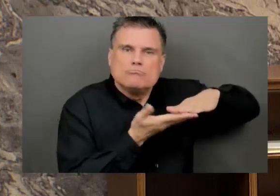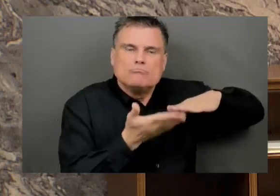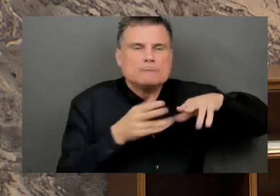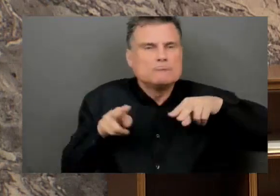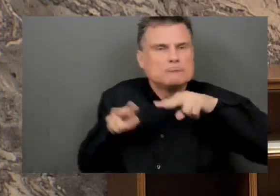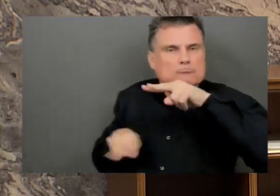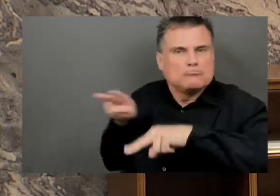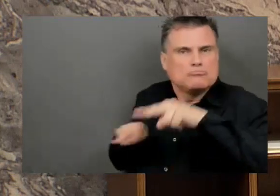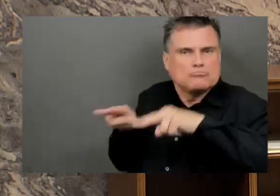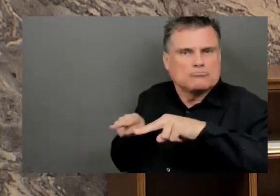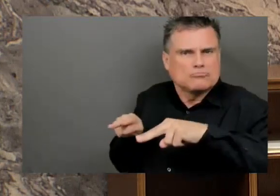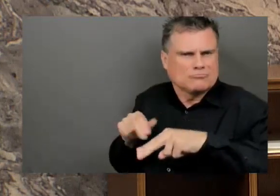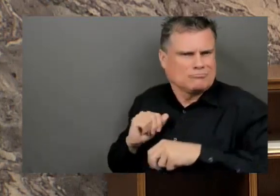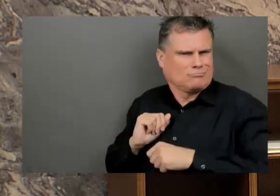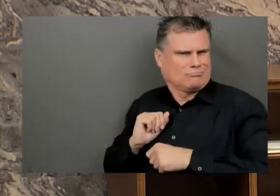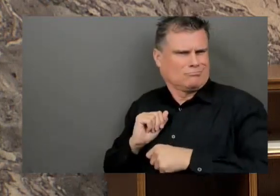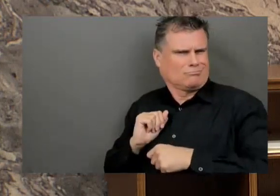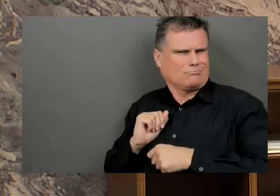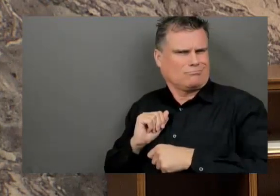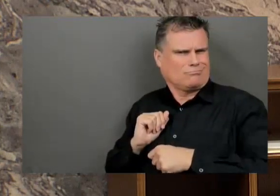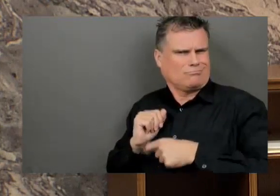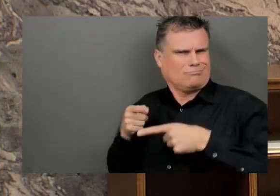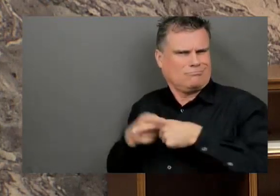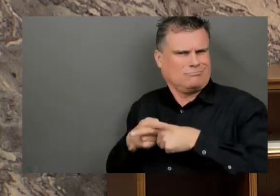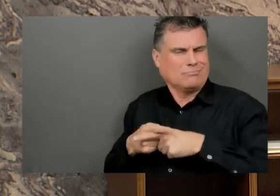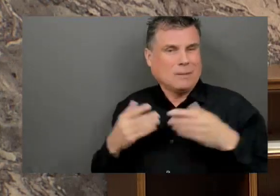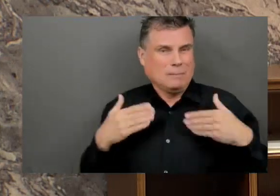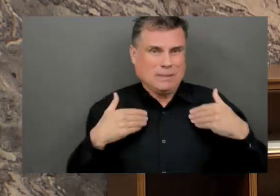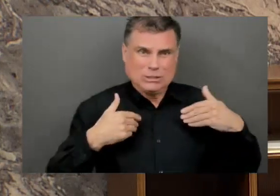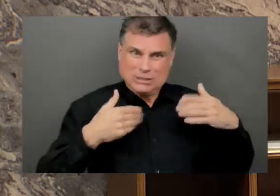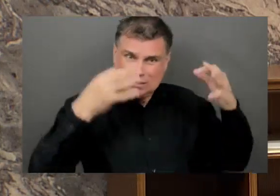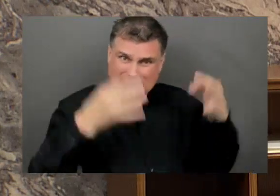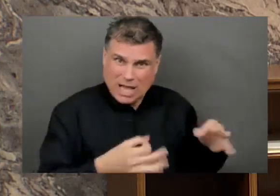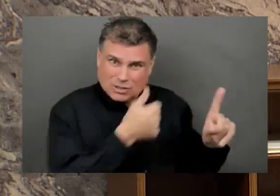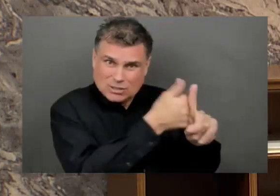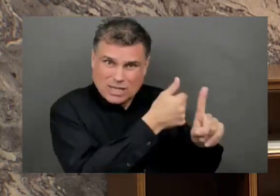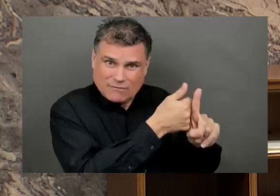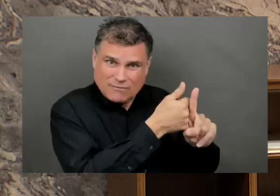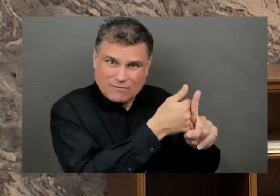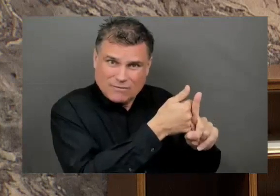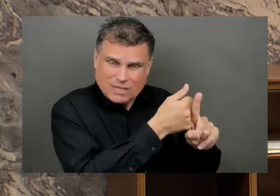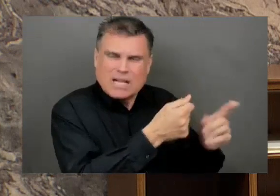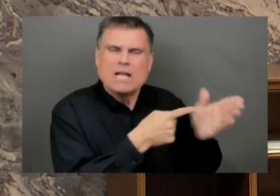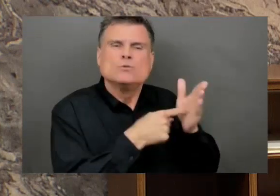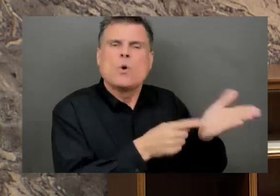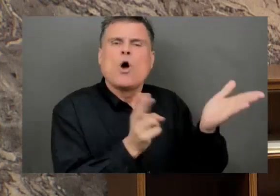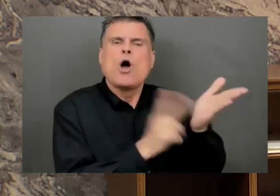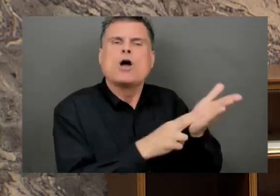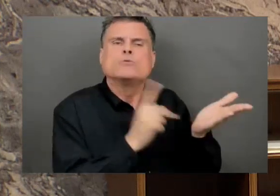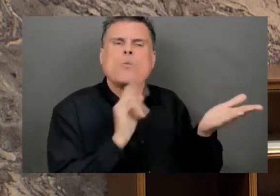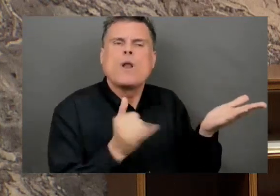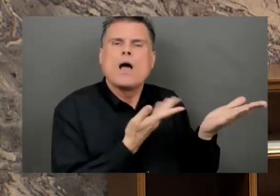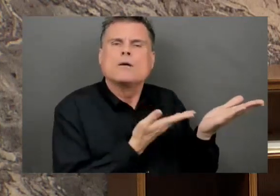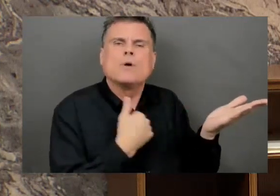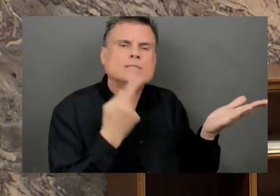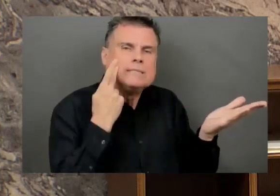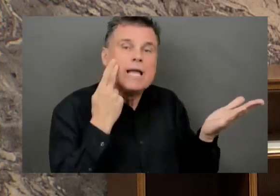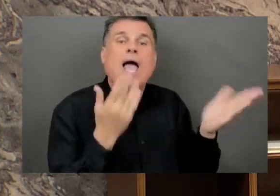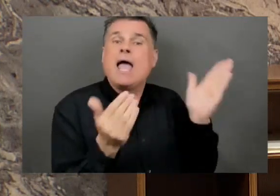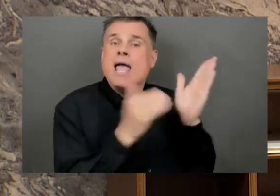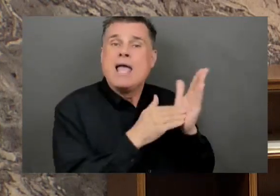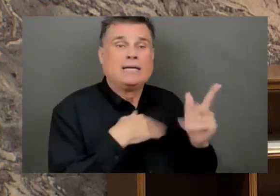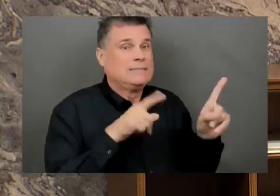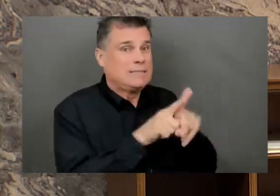no reason not to release the contract. So again, I'll ask to the Premier, it's a very simple question, will the Premier release